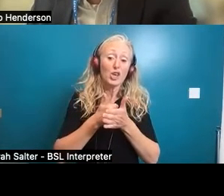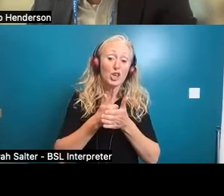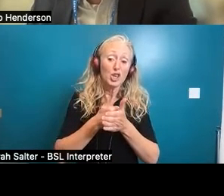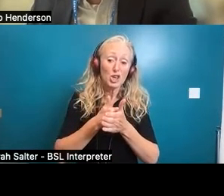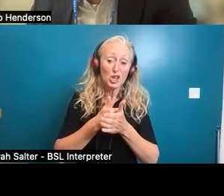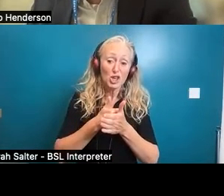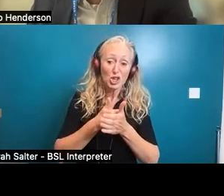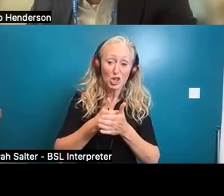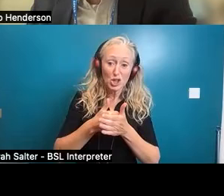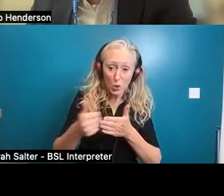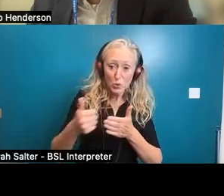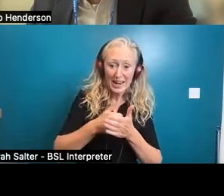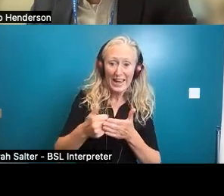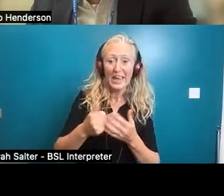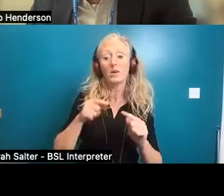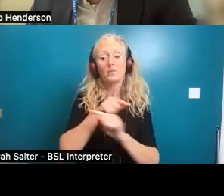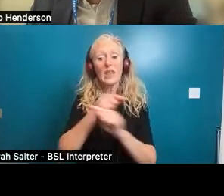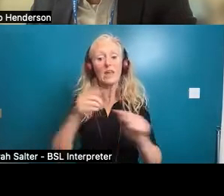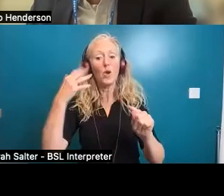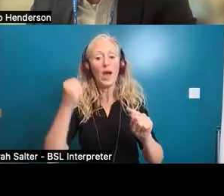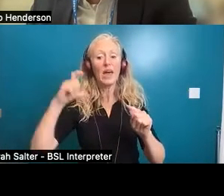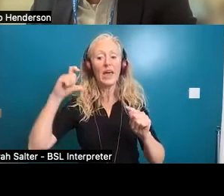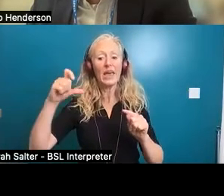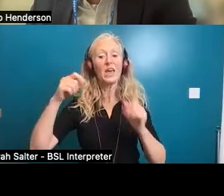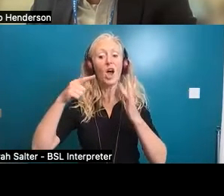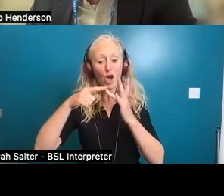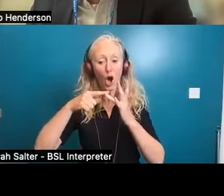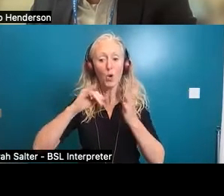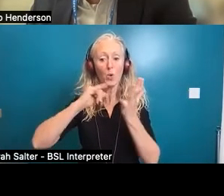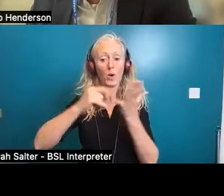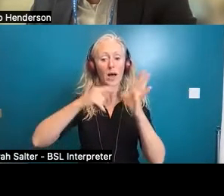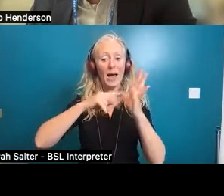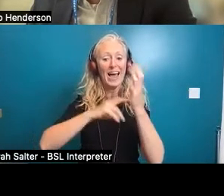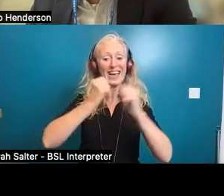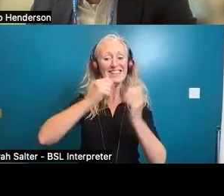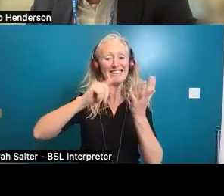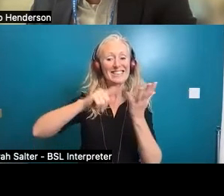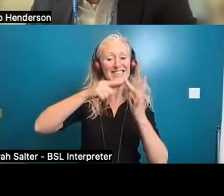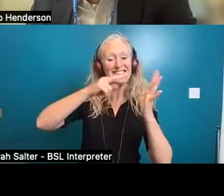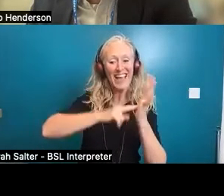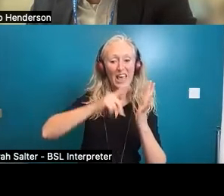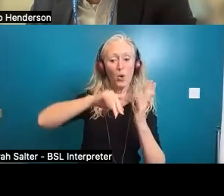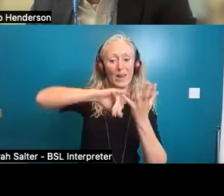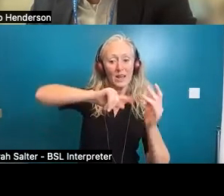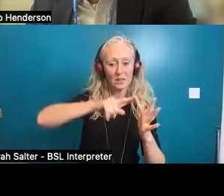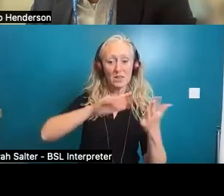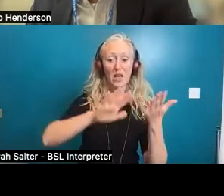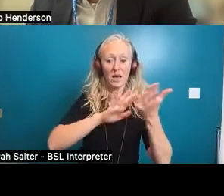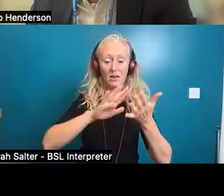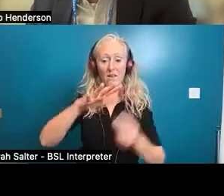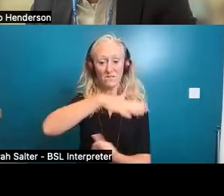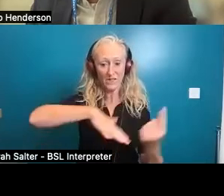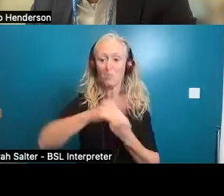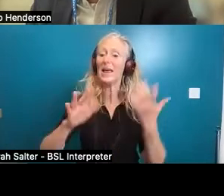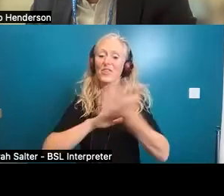a consanguineous family. A consanguineous family is one where relatives marry or have children together.